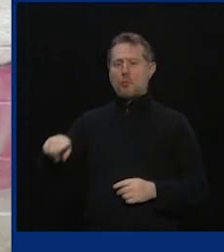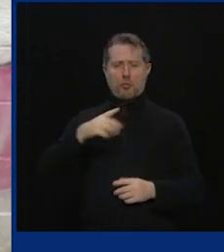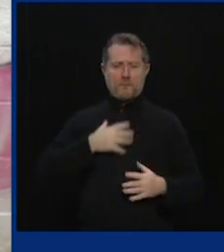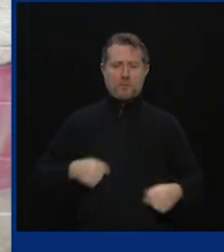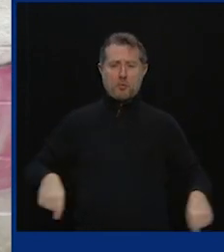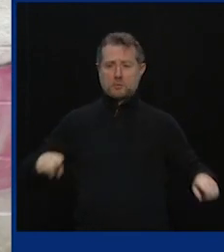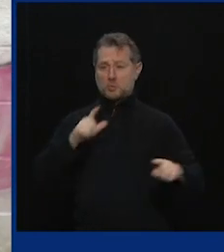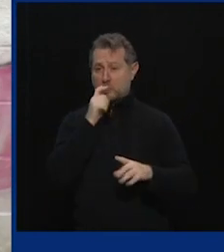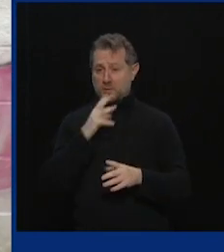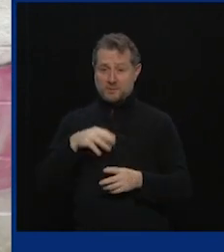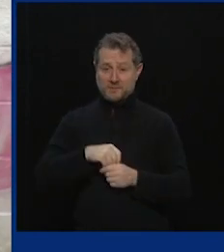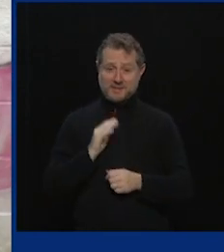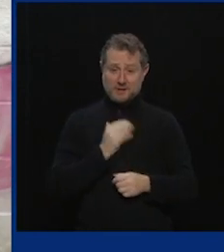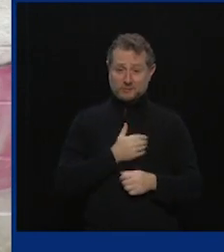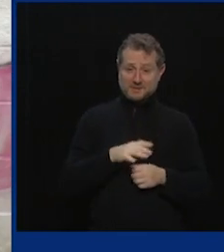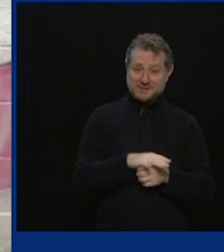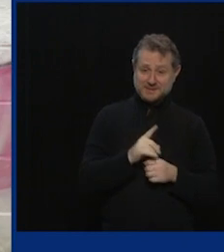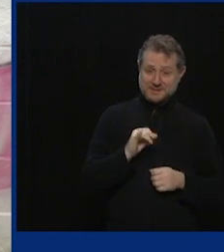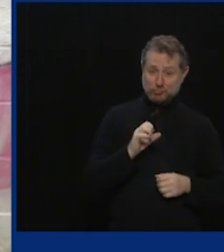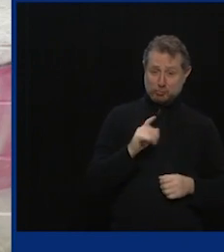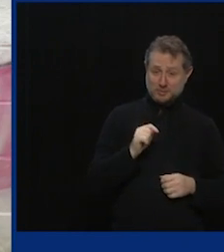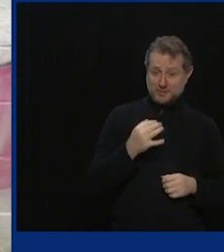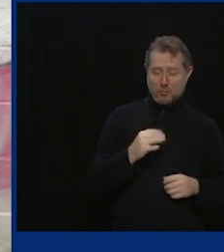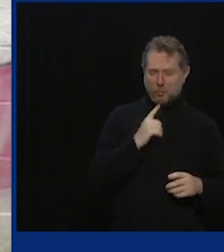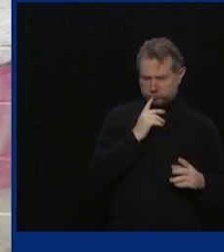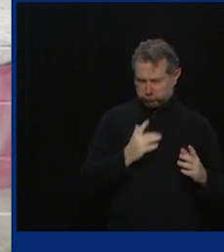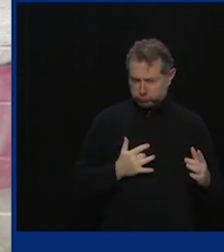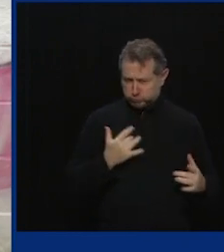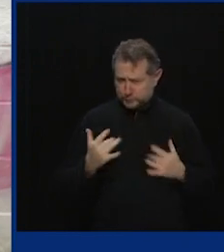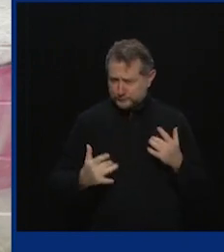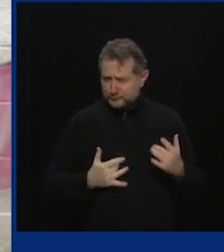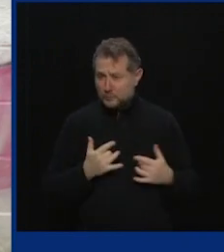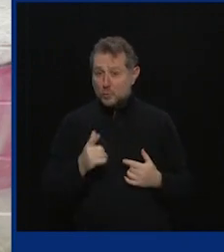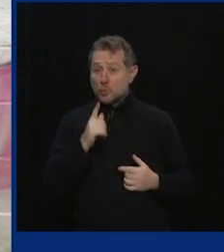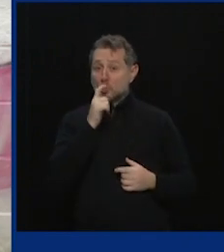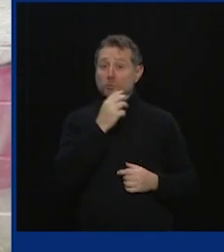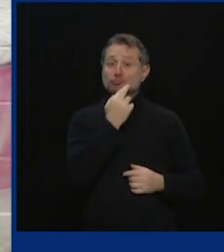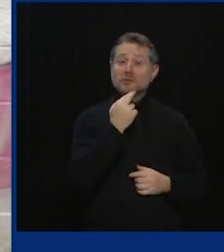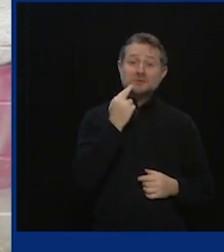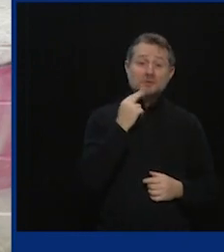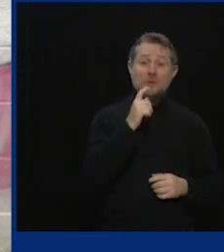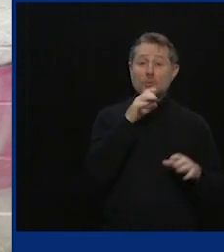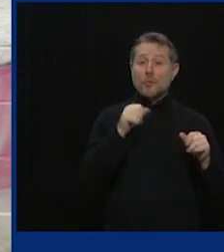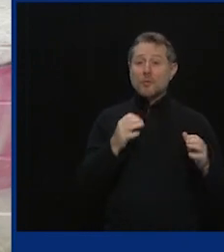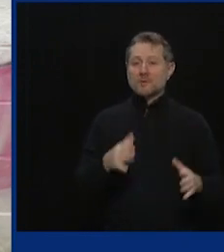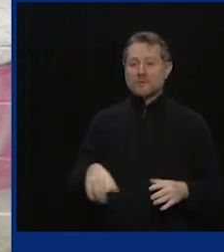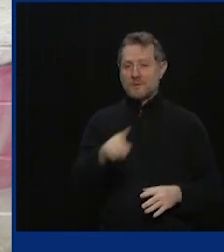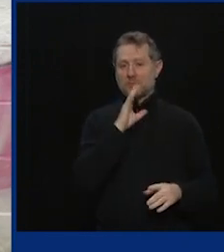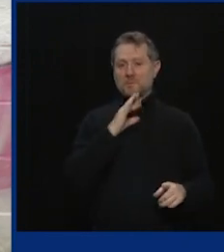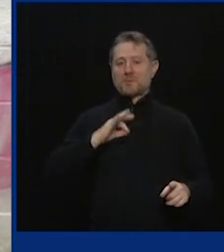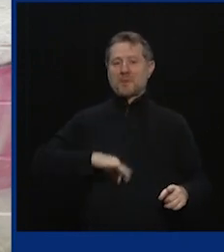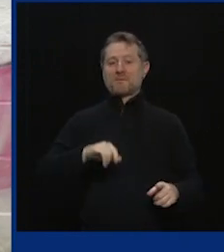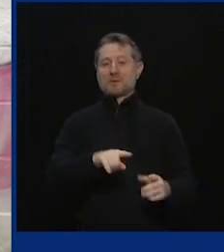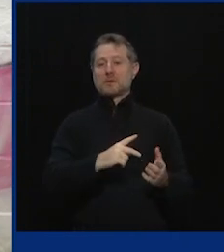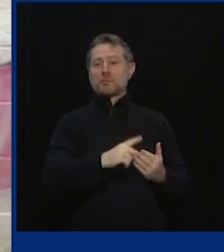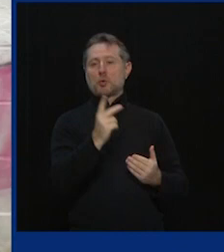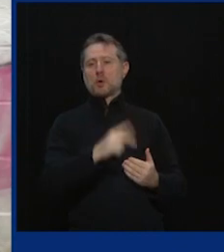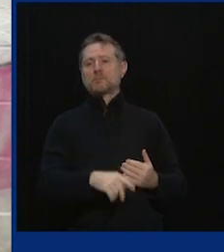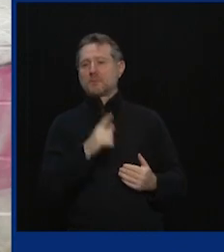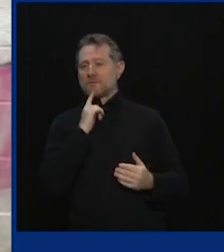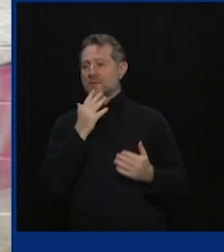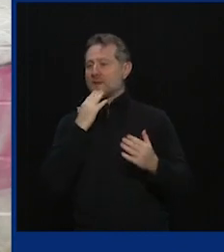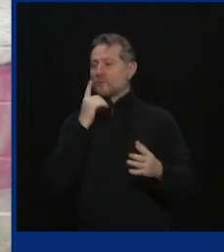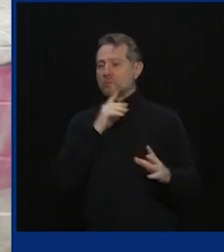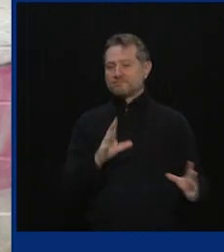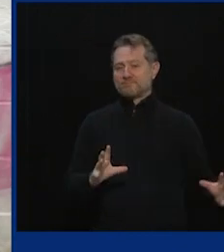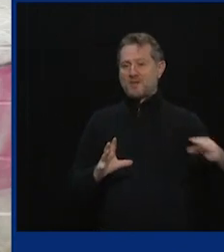excited. And to all of the merchants who will benefit from this program, we thank you for your participation. I'd